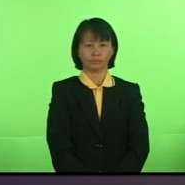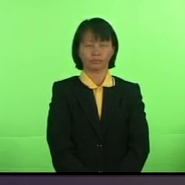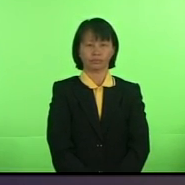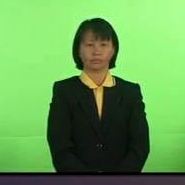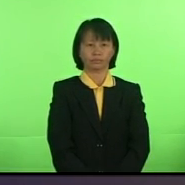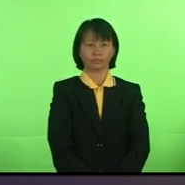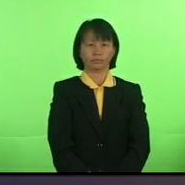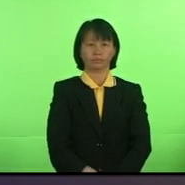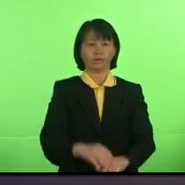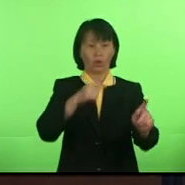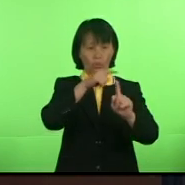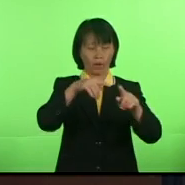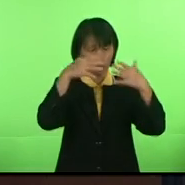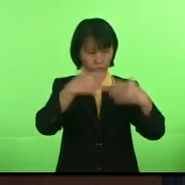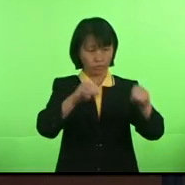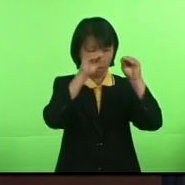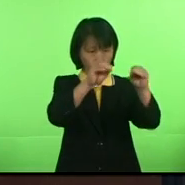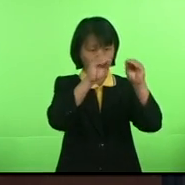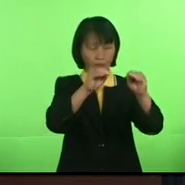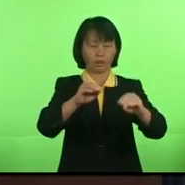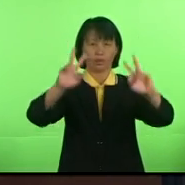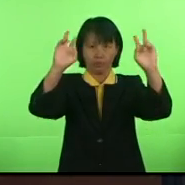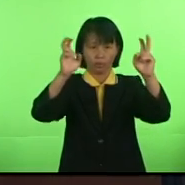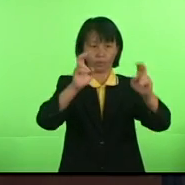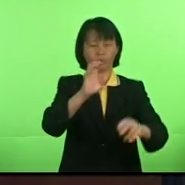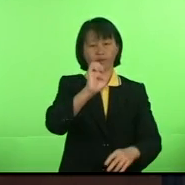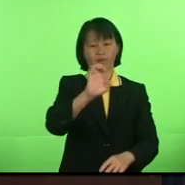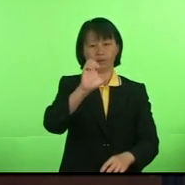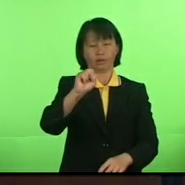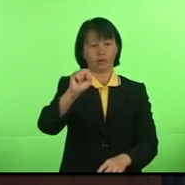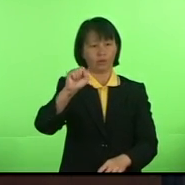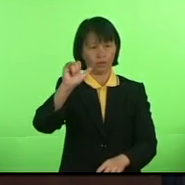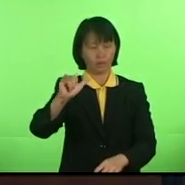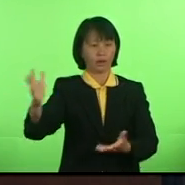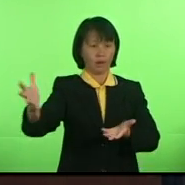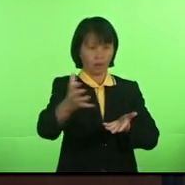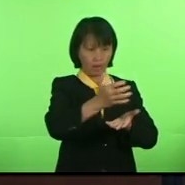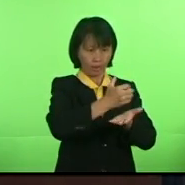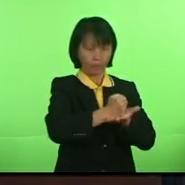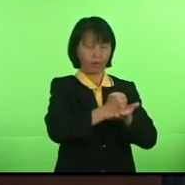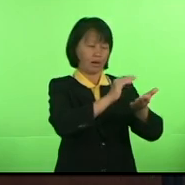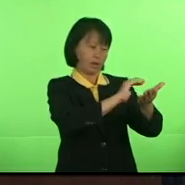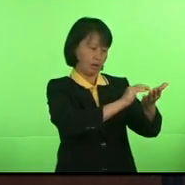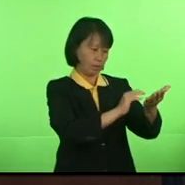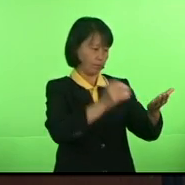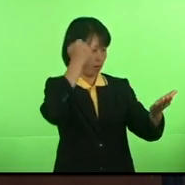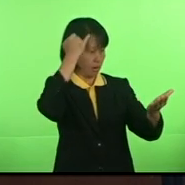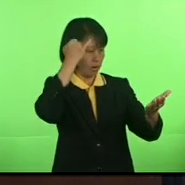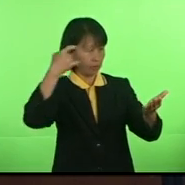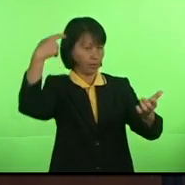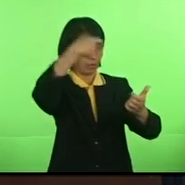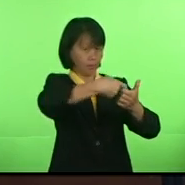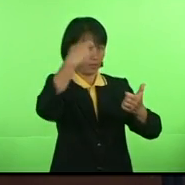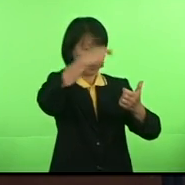When you have thought of an essay topic, gather all information and scribble down the ideas related to